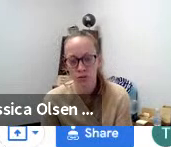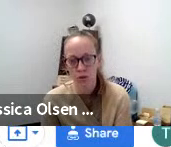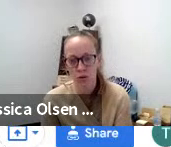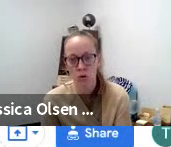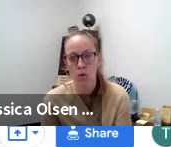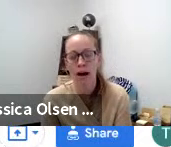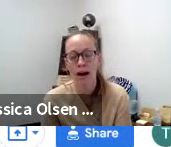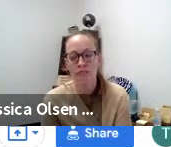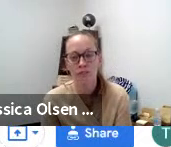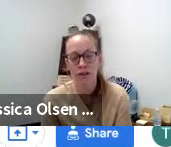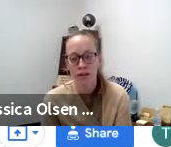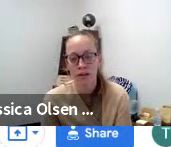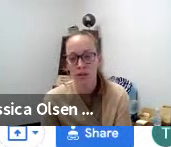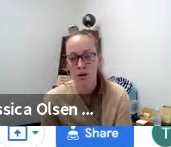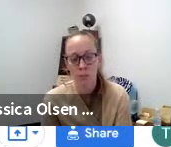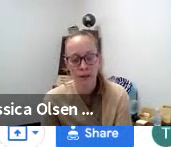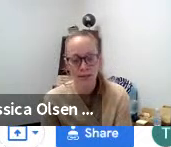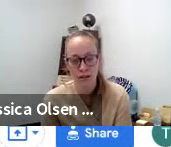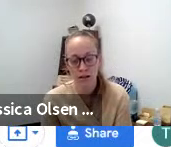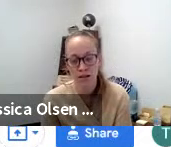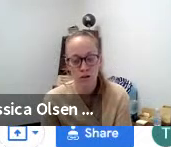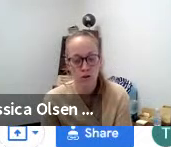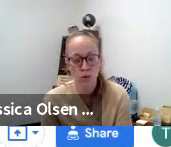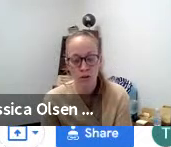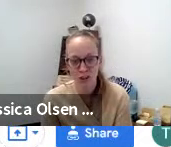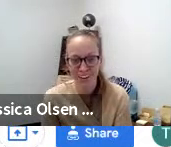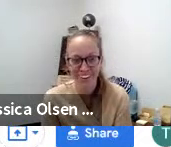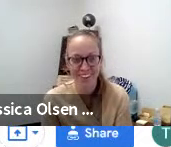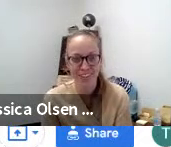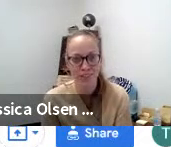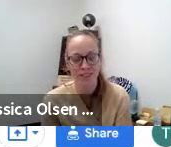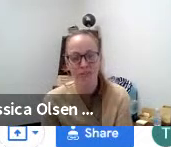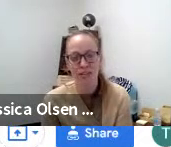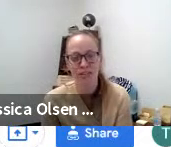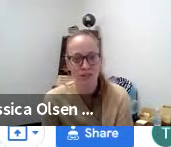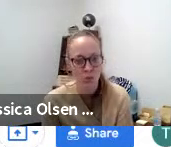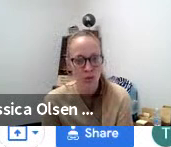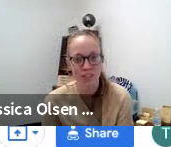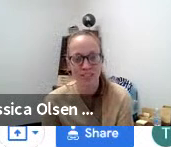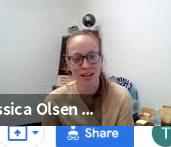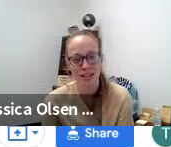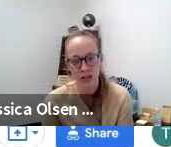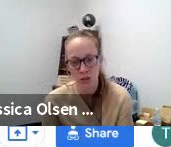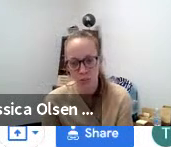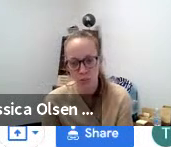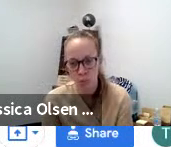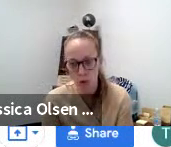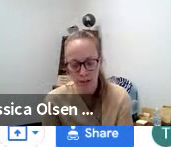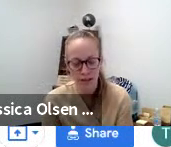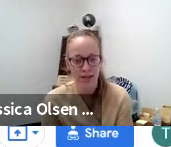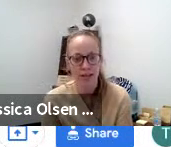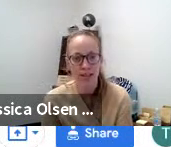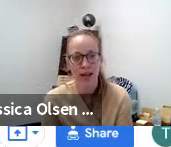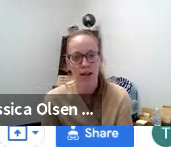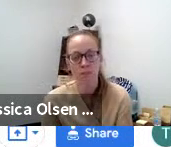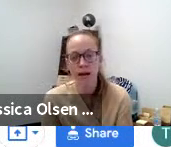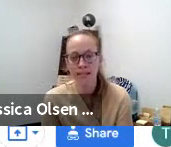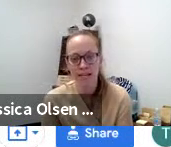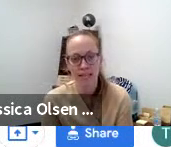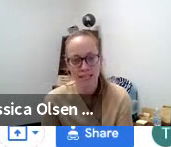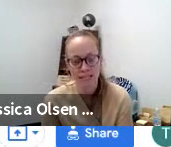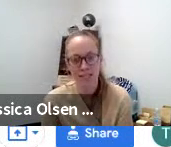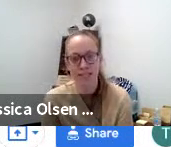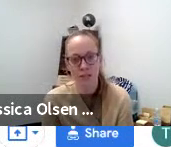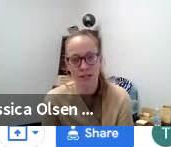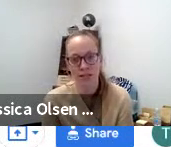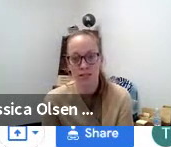a few of you who have, you know, based on there's so much going on in your life and in this world and in your work, that